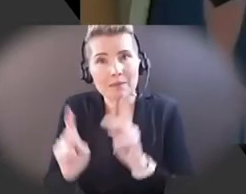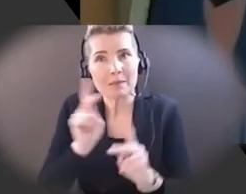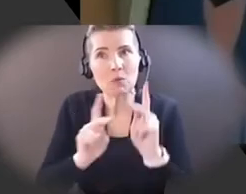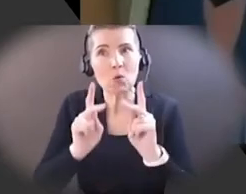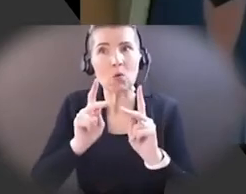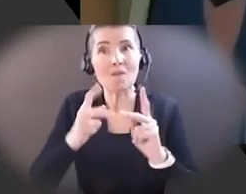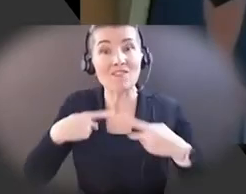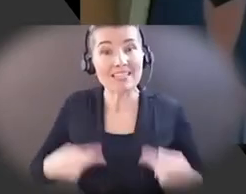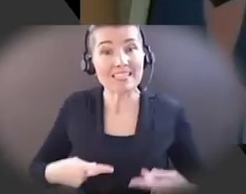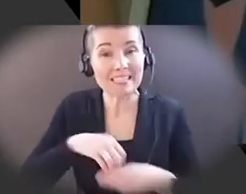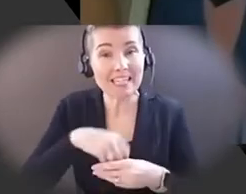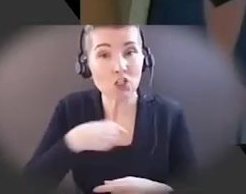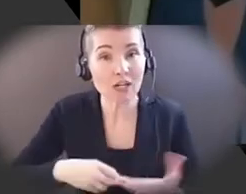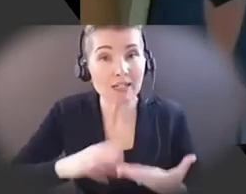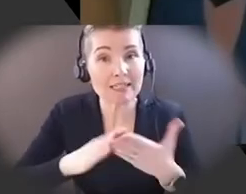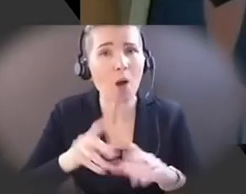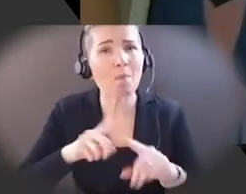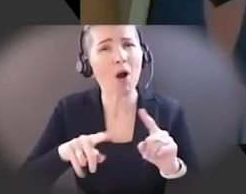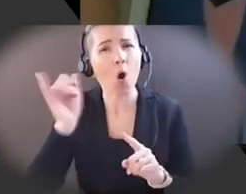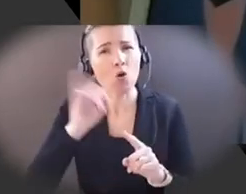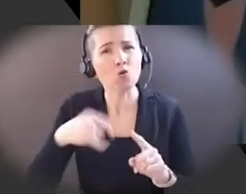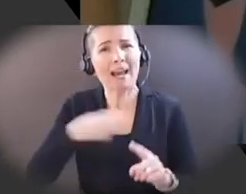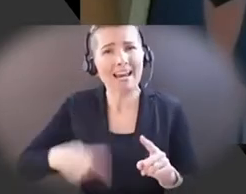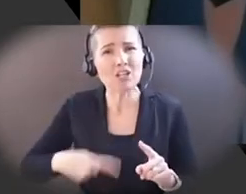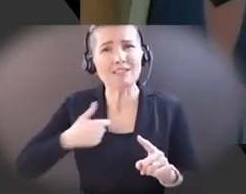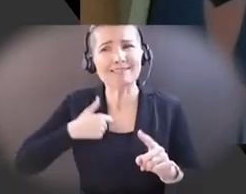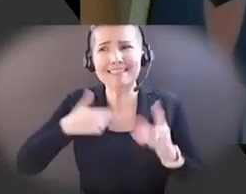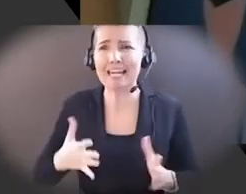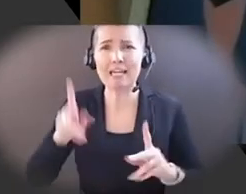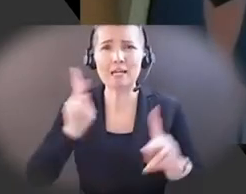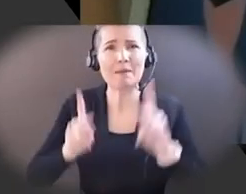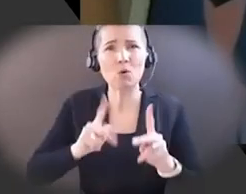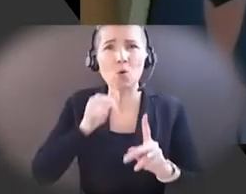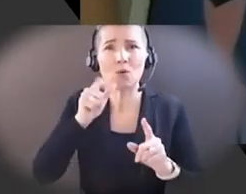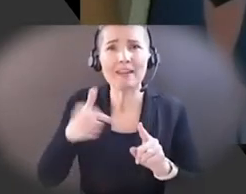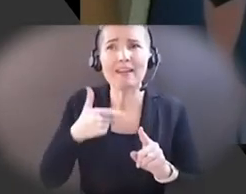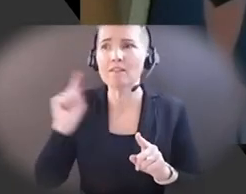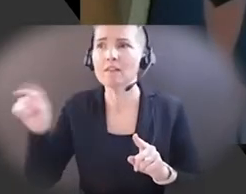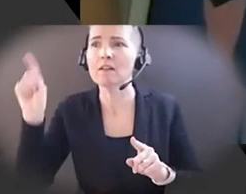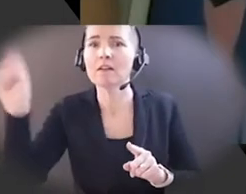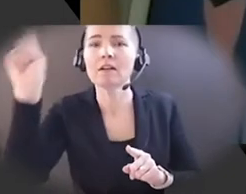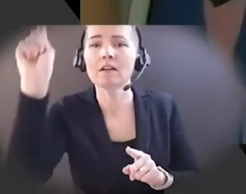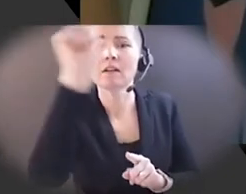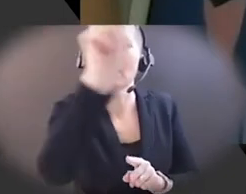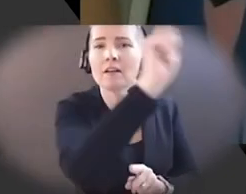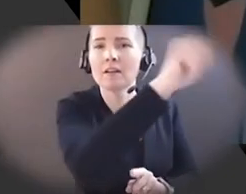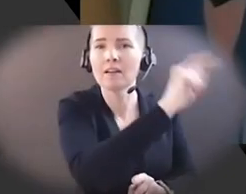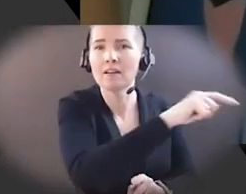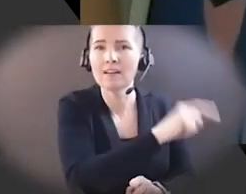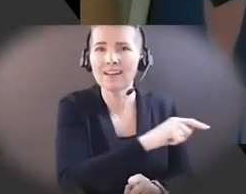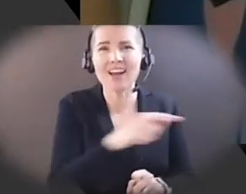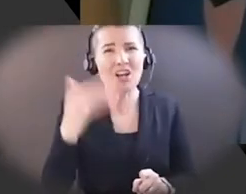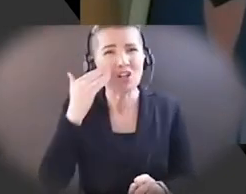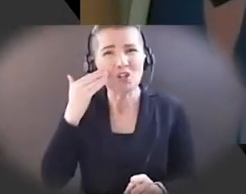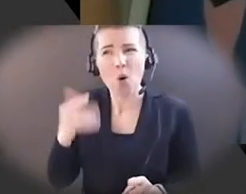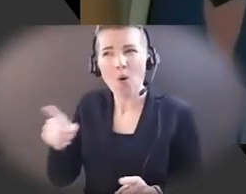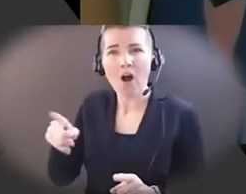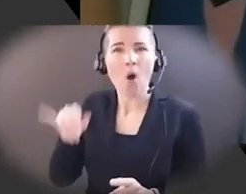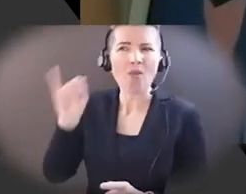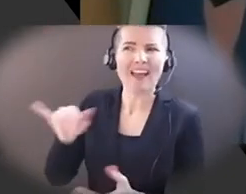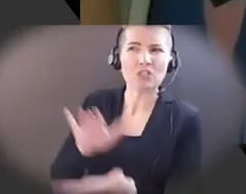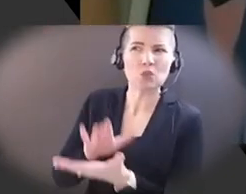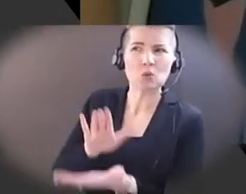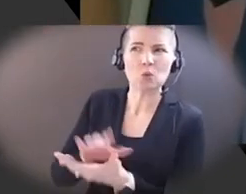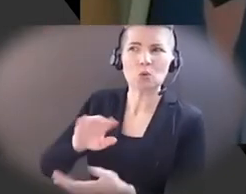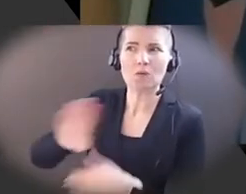you're out more in the suburbs, or if you're like, you know, I keep saying like, oh, that Asian kid who's in that all white school and they want to be part of it. Oh,